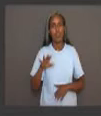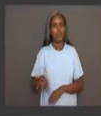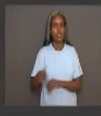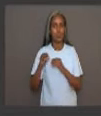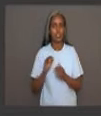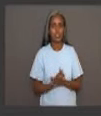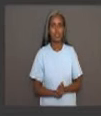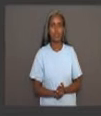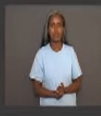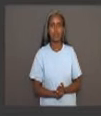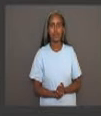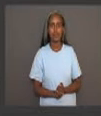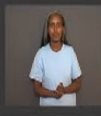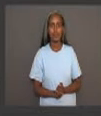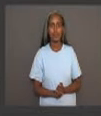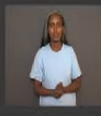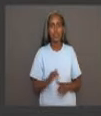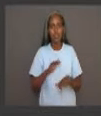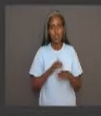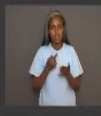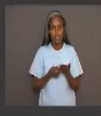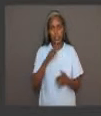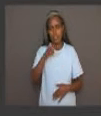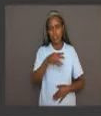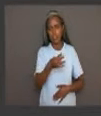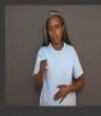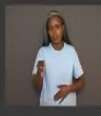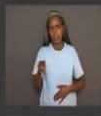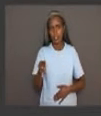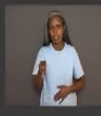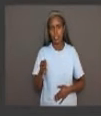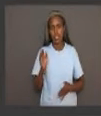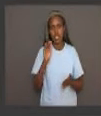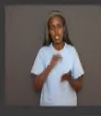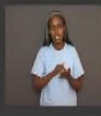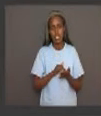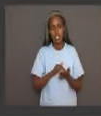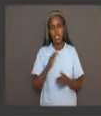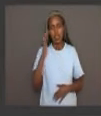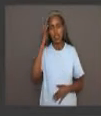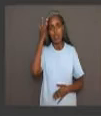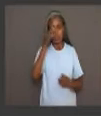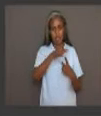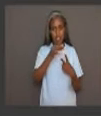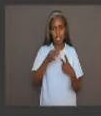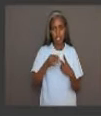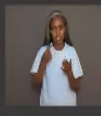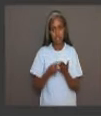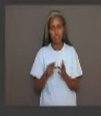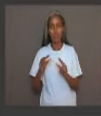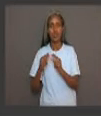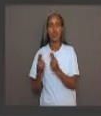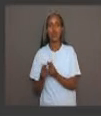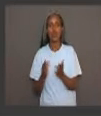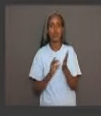students. On this table, we randomly selected this group of